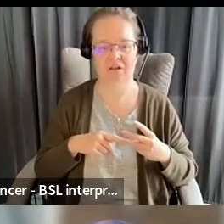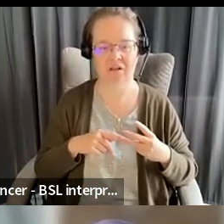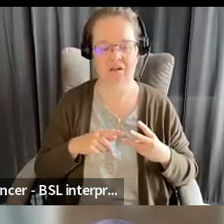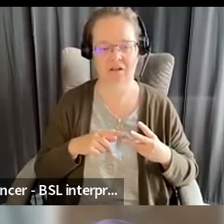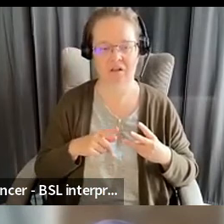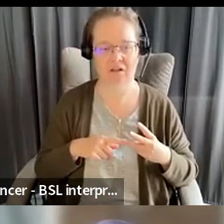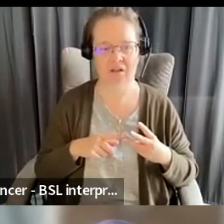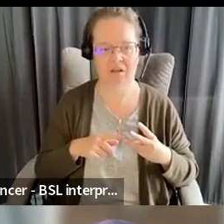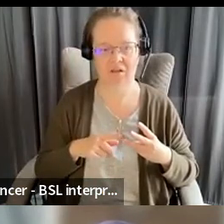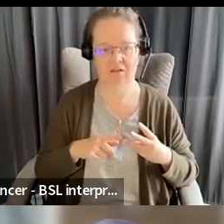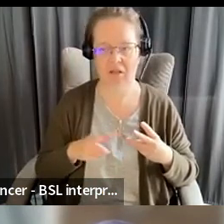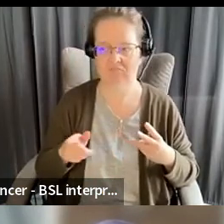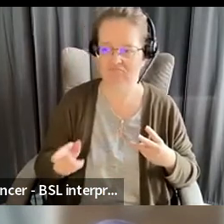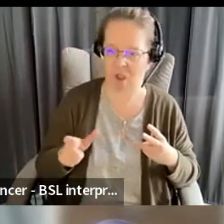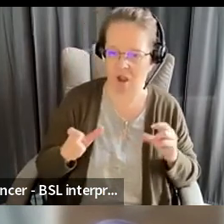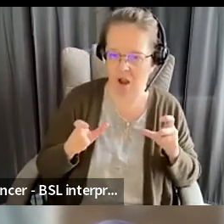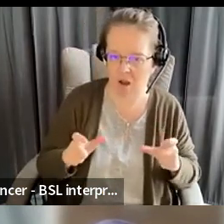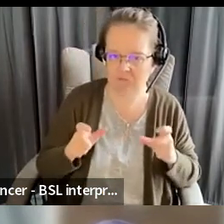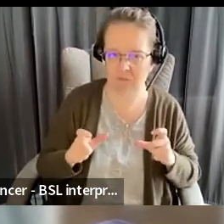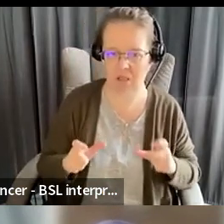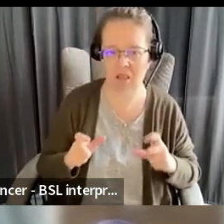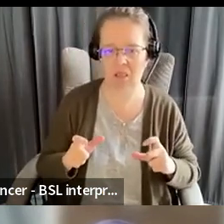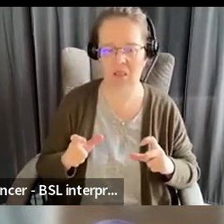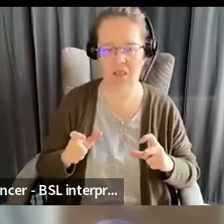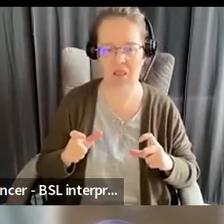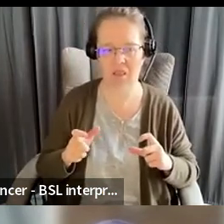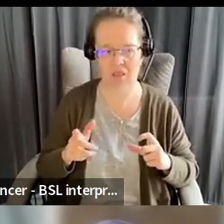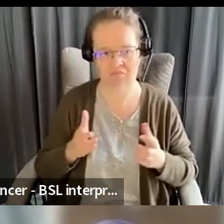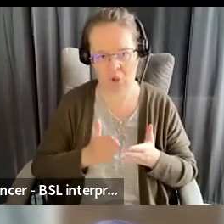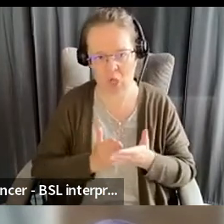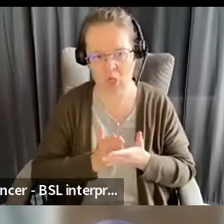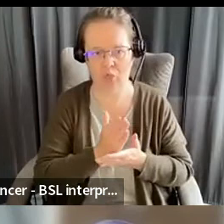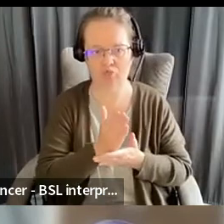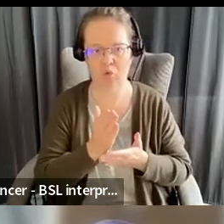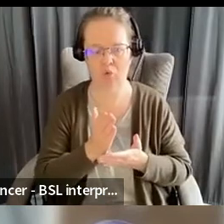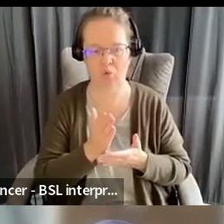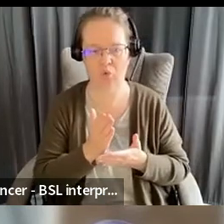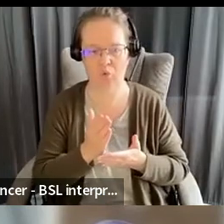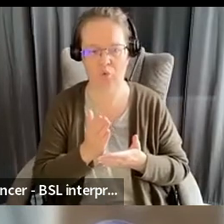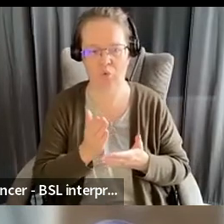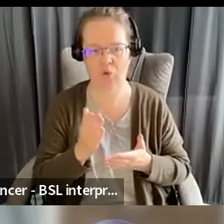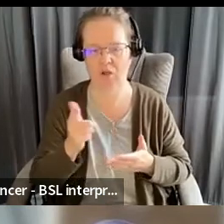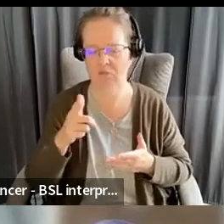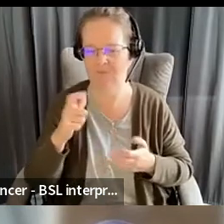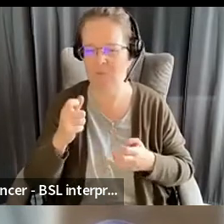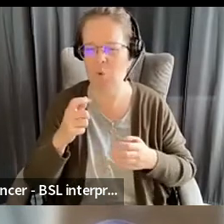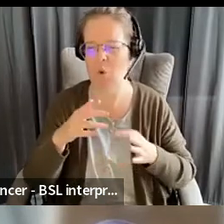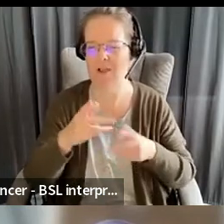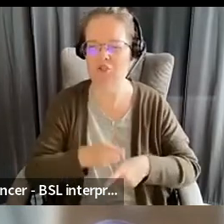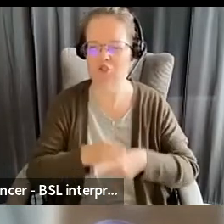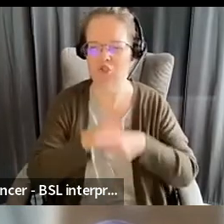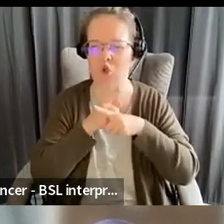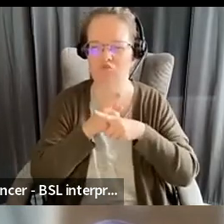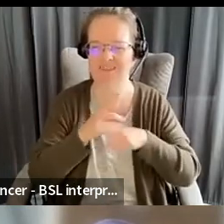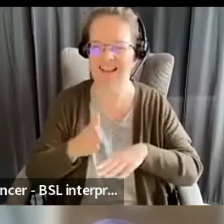also whether you're comfortable being put through a level of sort of vetting and clearance as part of a lot of the government work